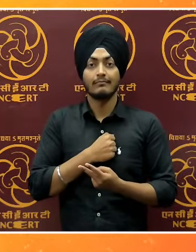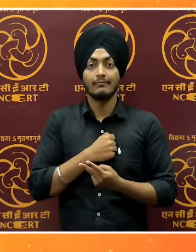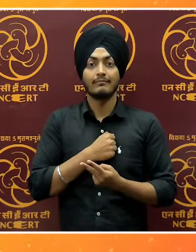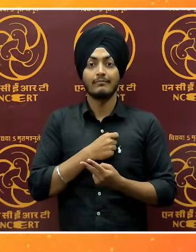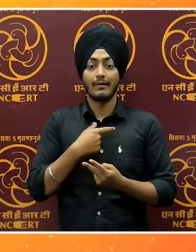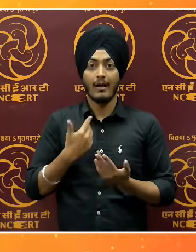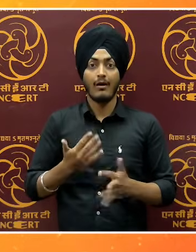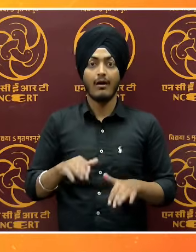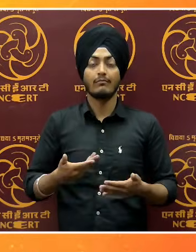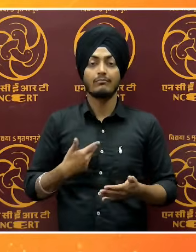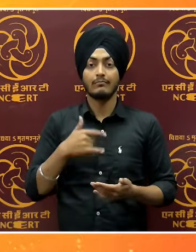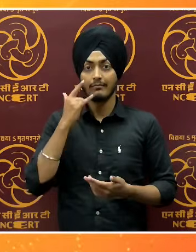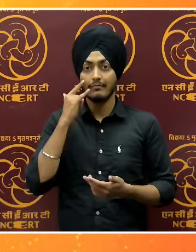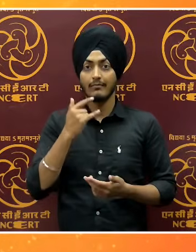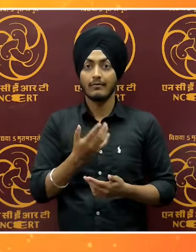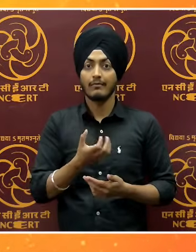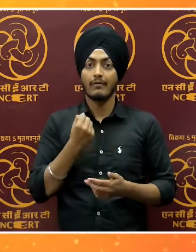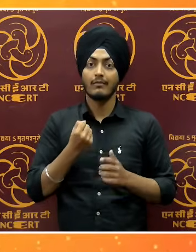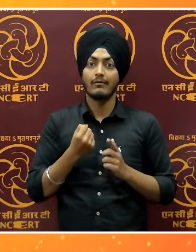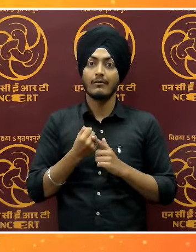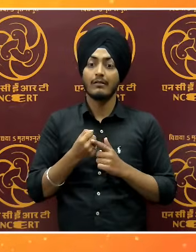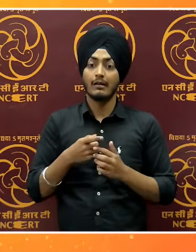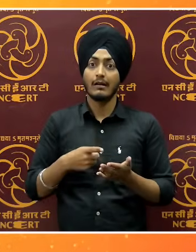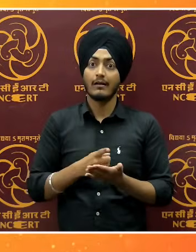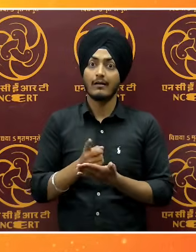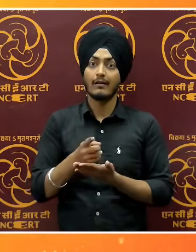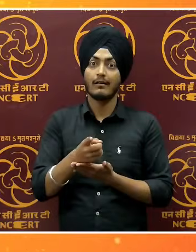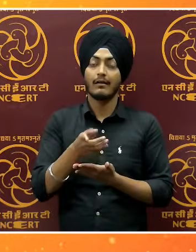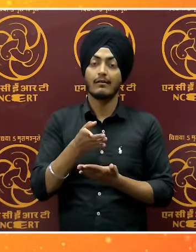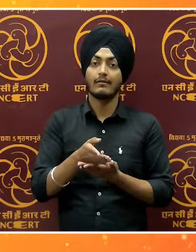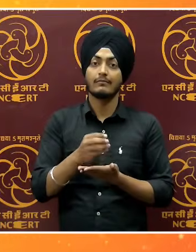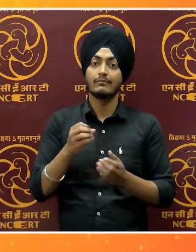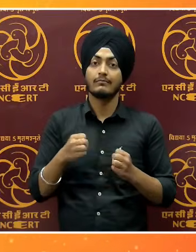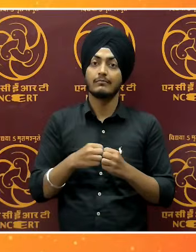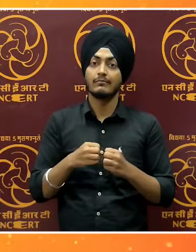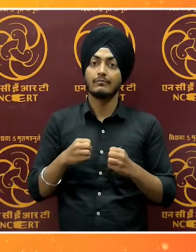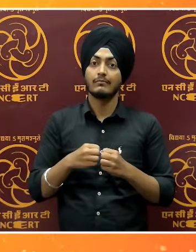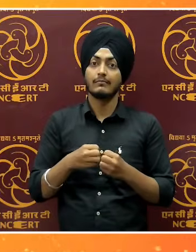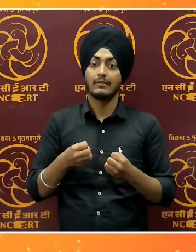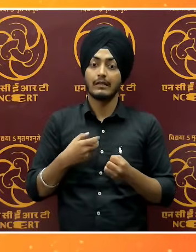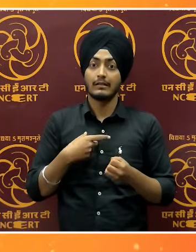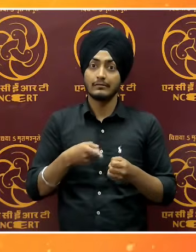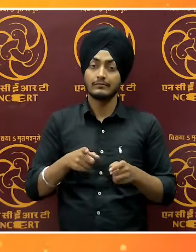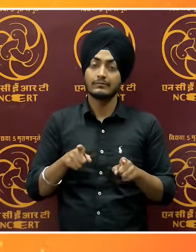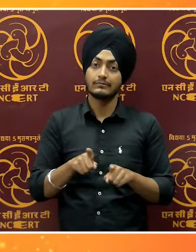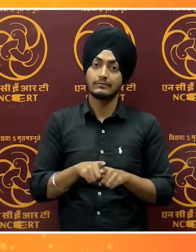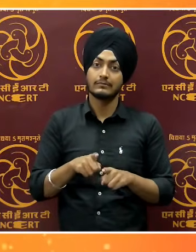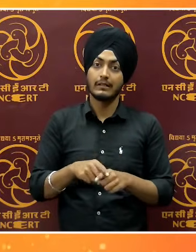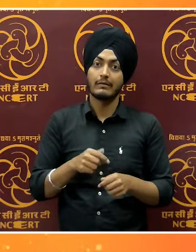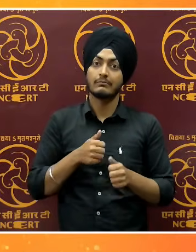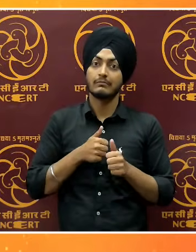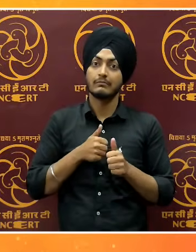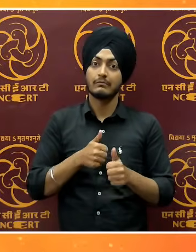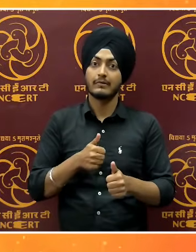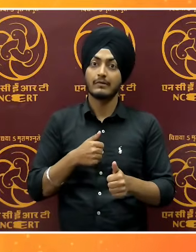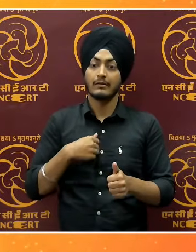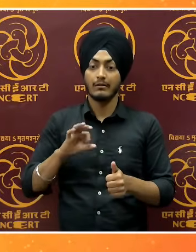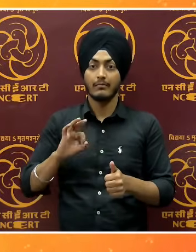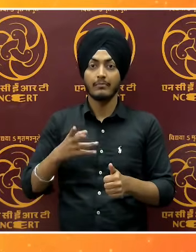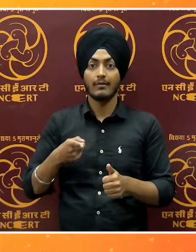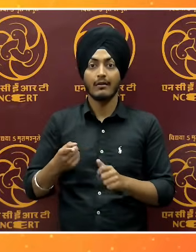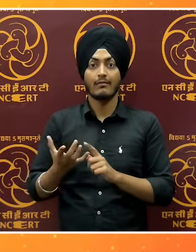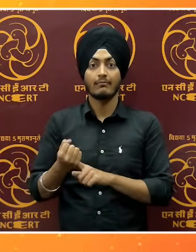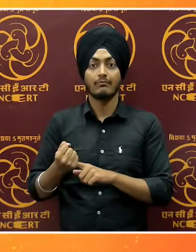the direction of the magnetic field. Now I am keeping one current carrying conductor in